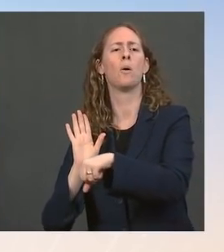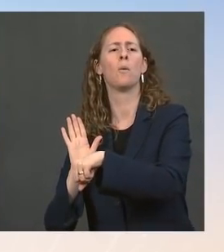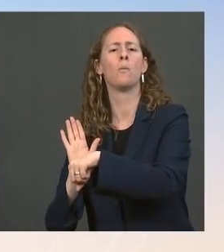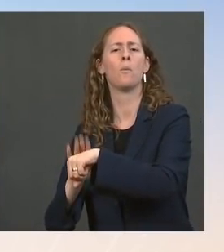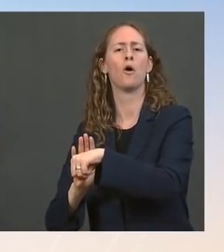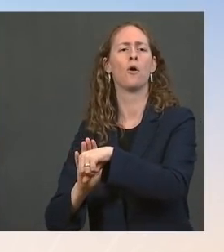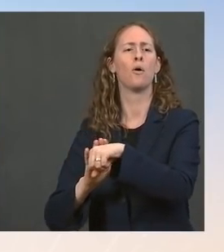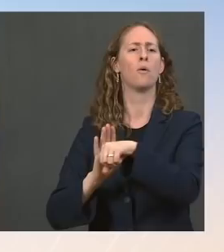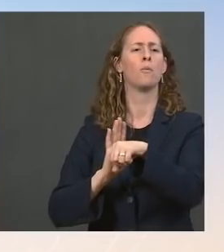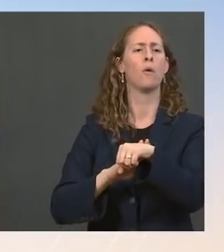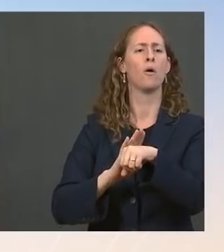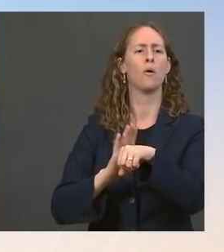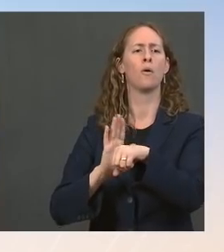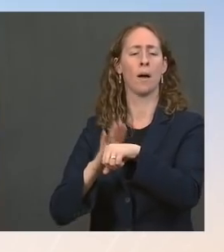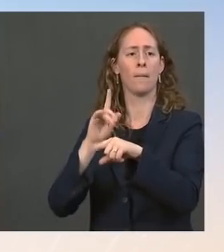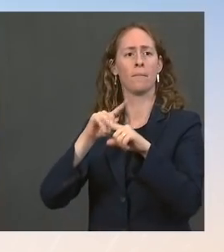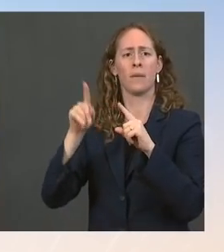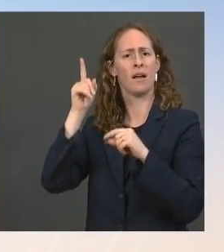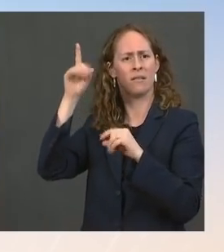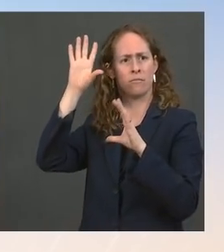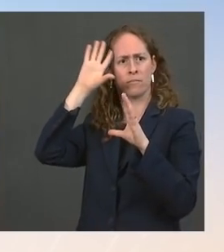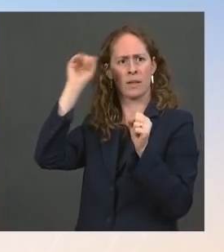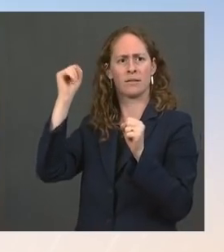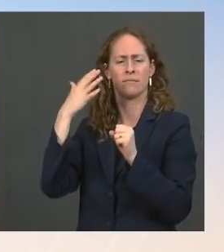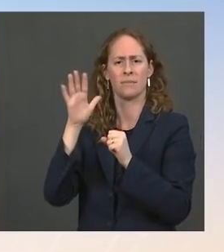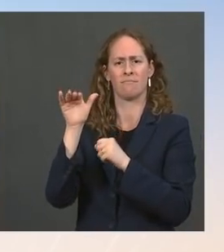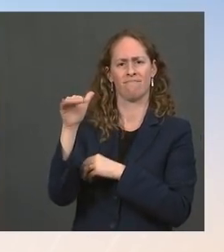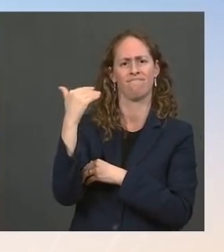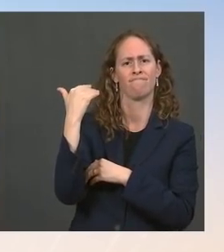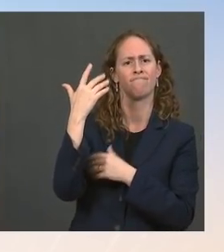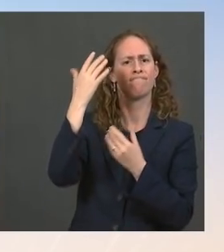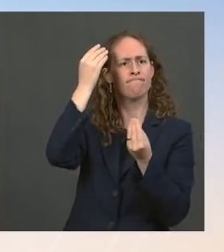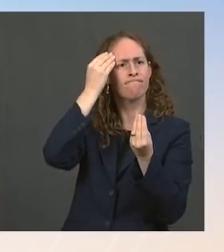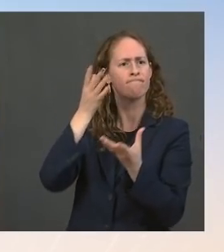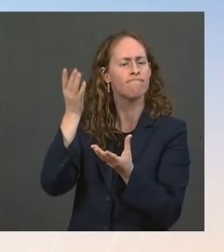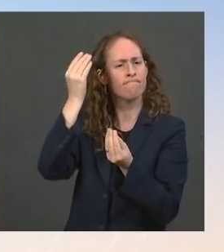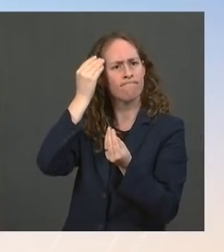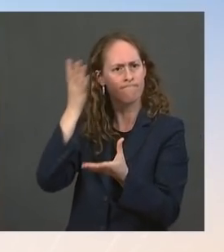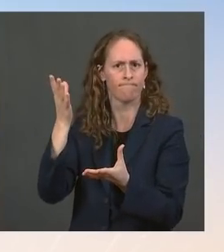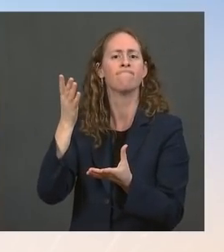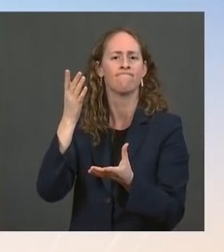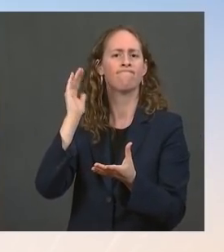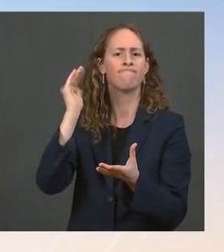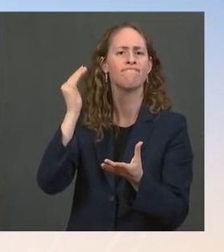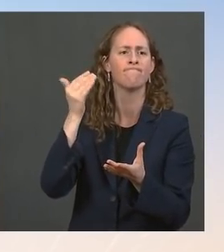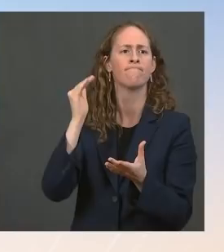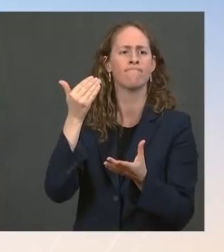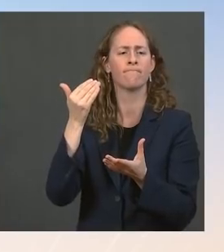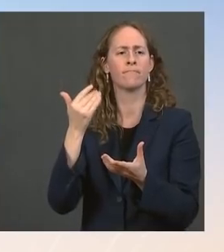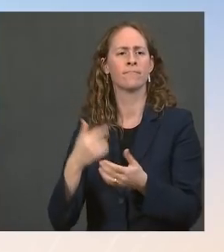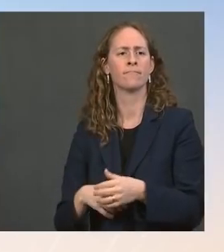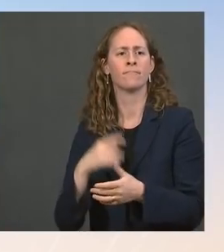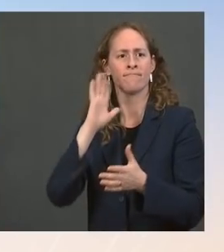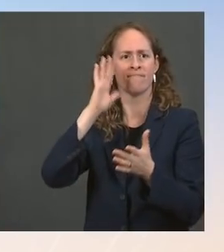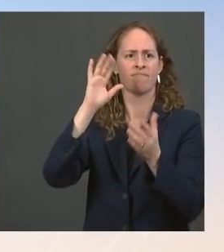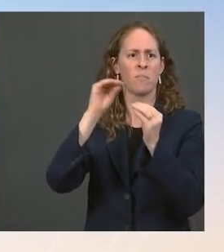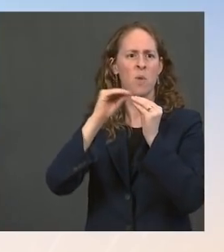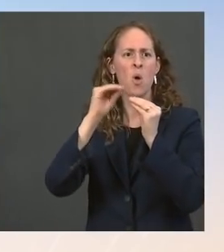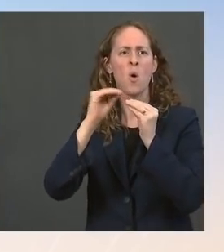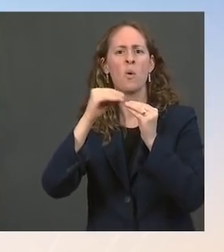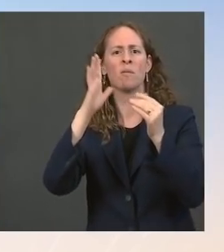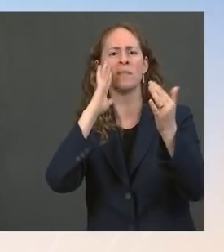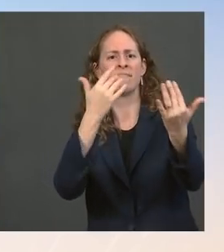early as June that they were expecting an influx, not of patients, but of other migrants to Del Rio, and that they needed more resources there. So